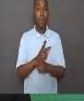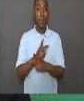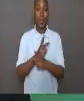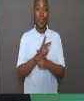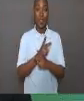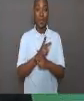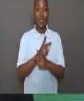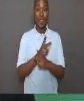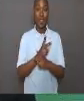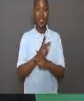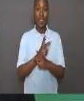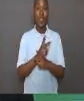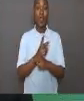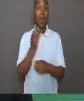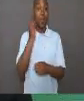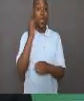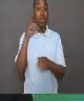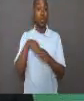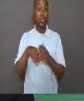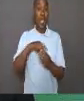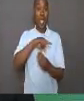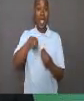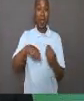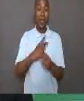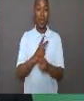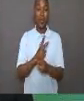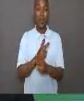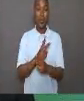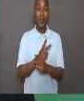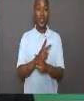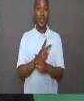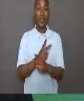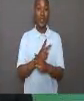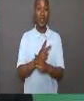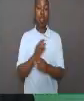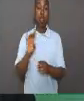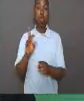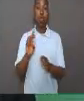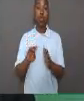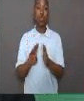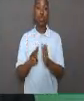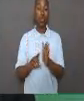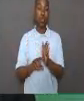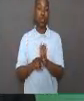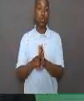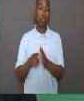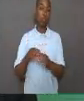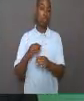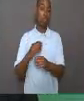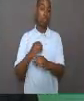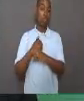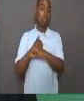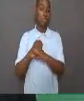and around the home will not only prevent tapeworms, but